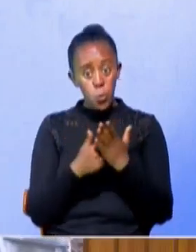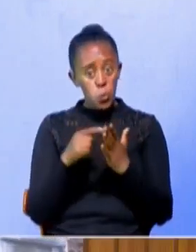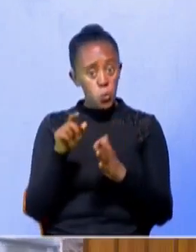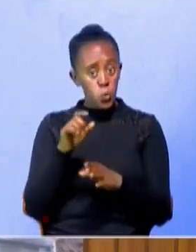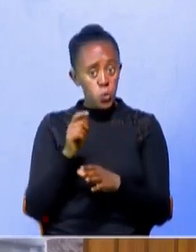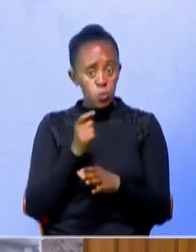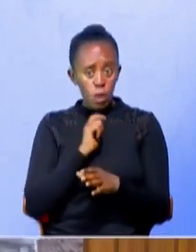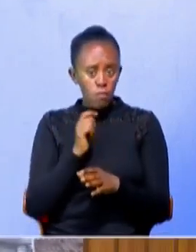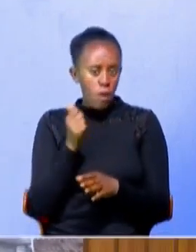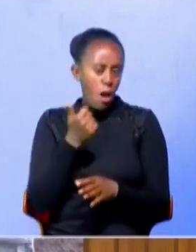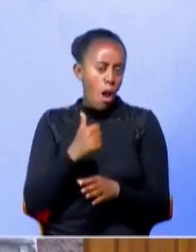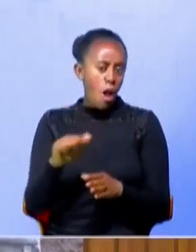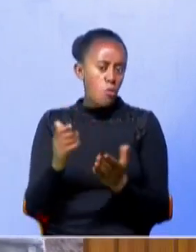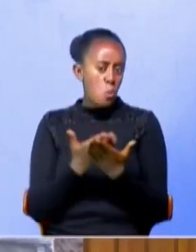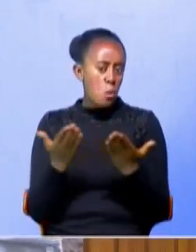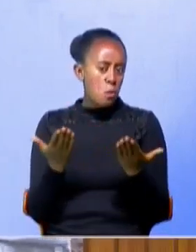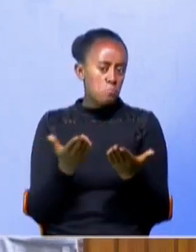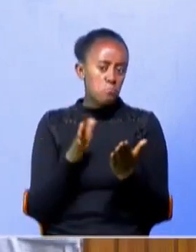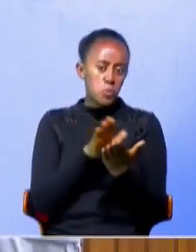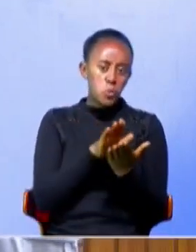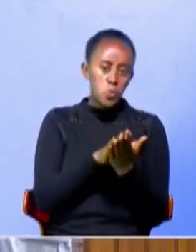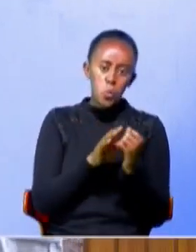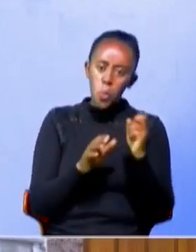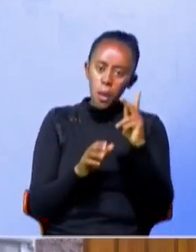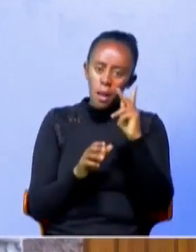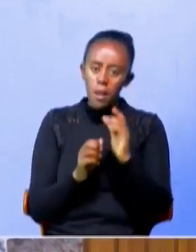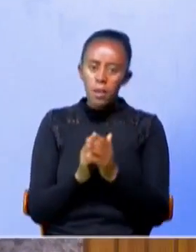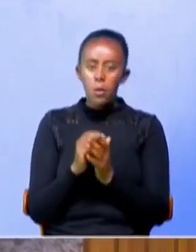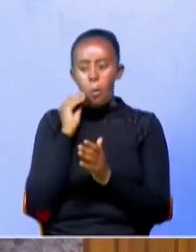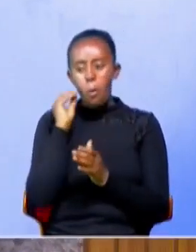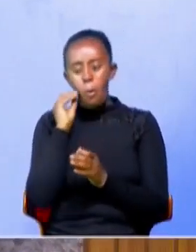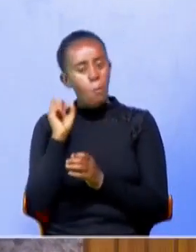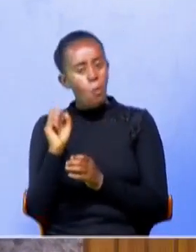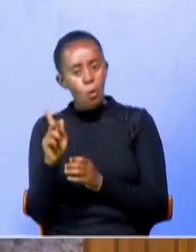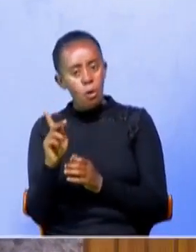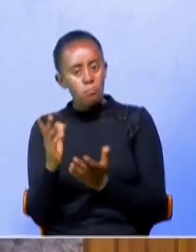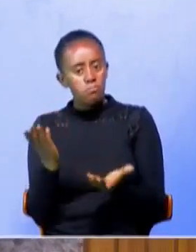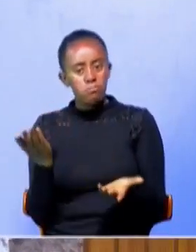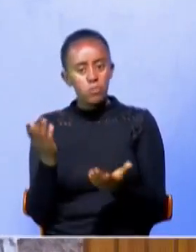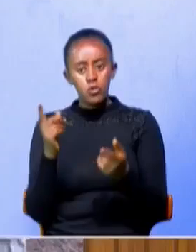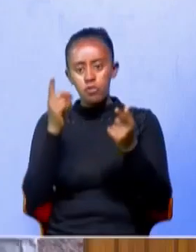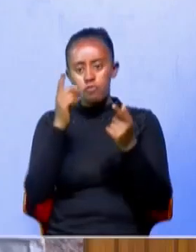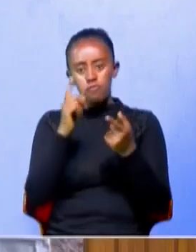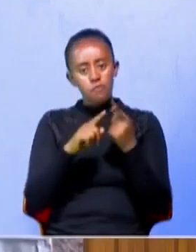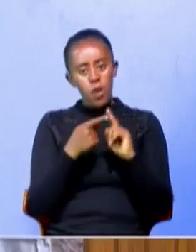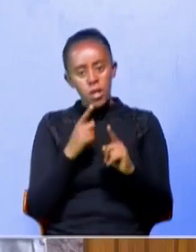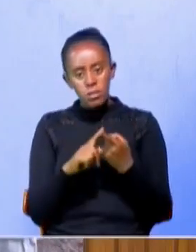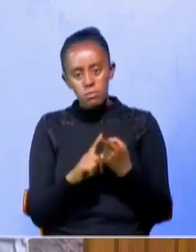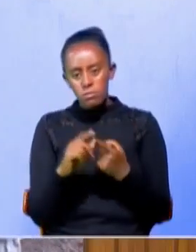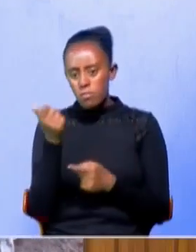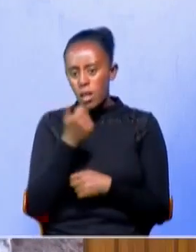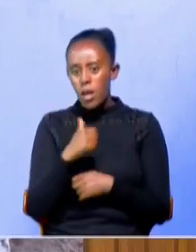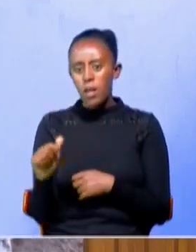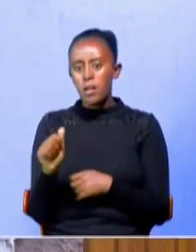in anywhere. It's okay at school, at home, anywhere with your friends, maybe any